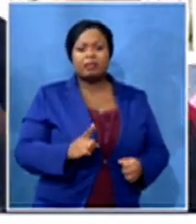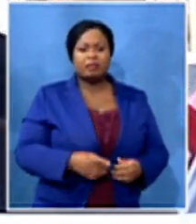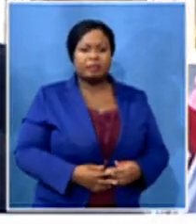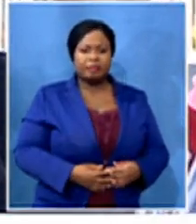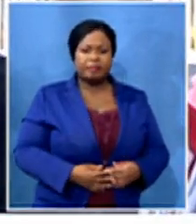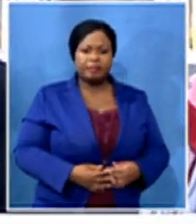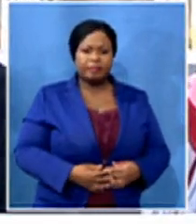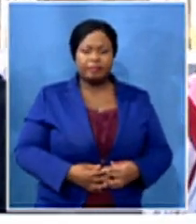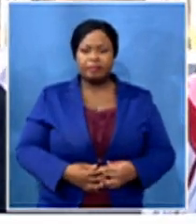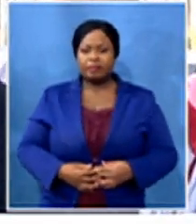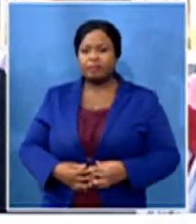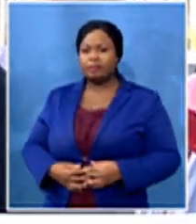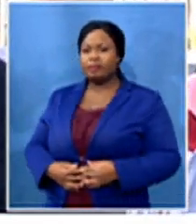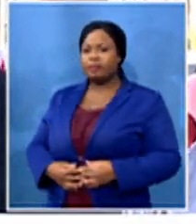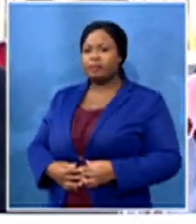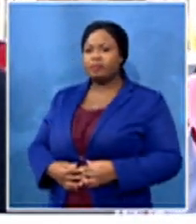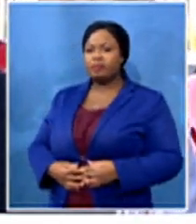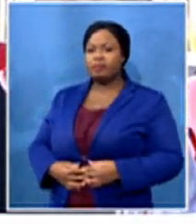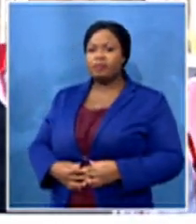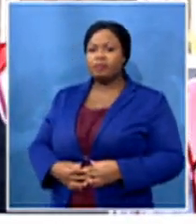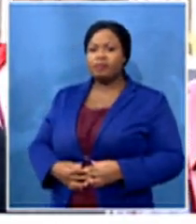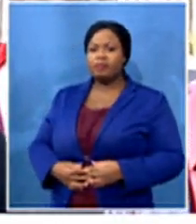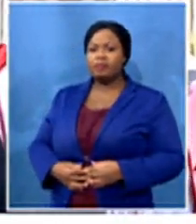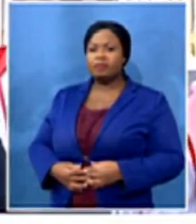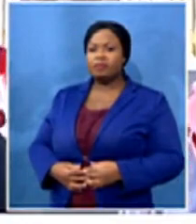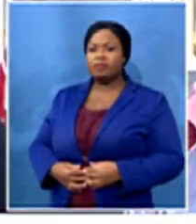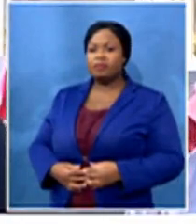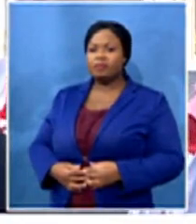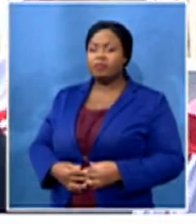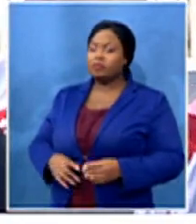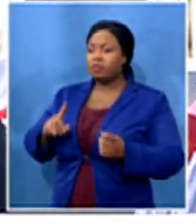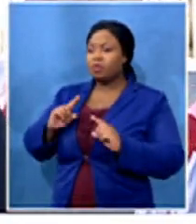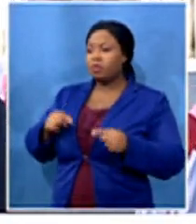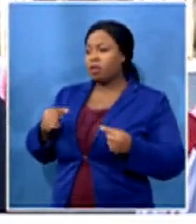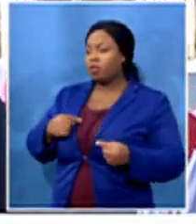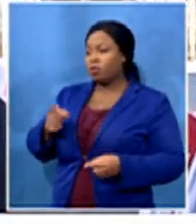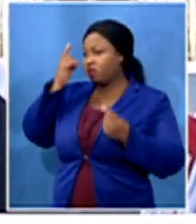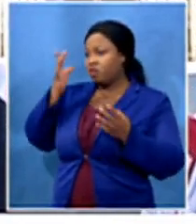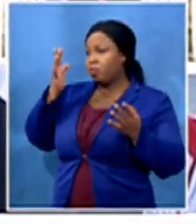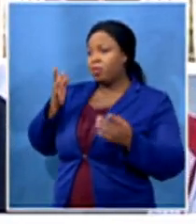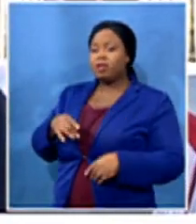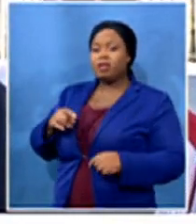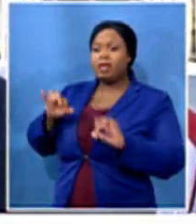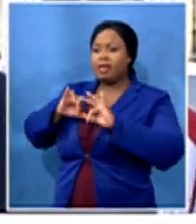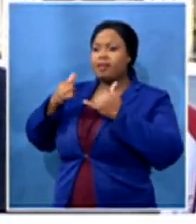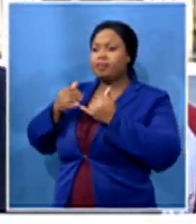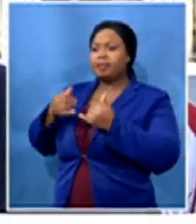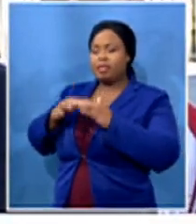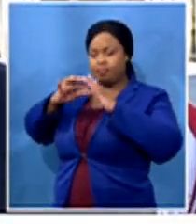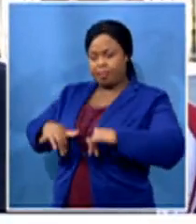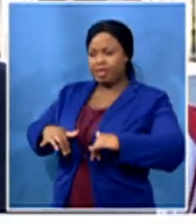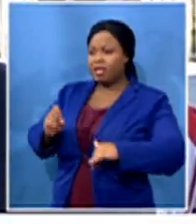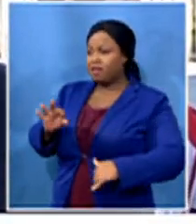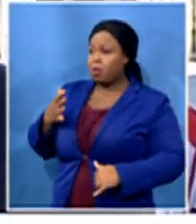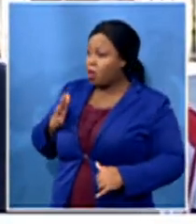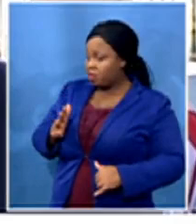demand? We feel we can't dictate to the government if they want to liquidate the company, but they need to liquidate